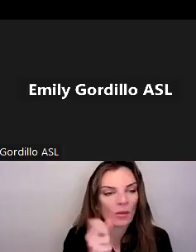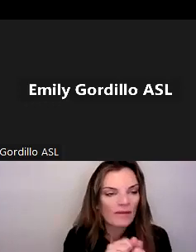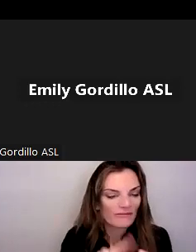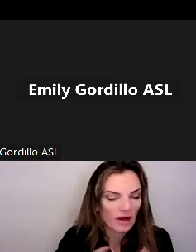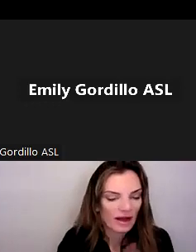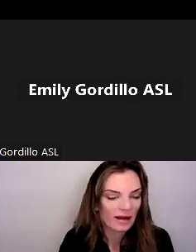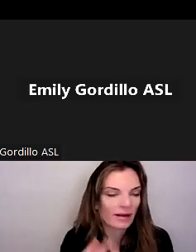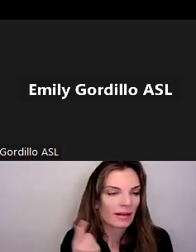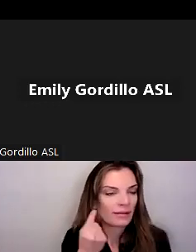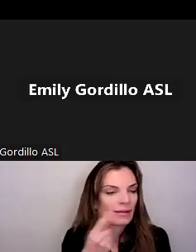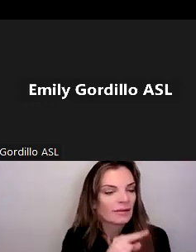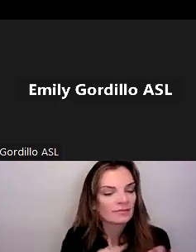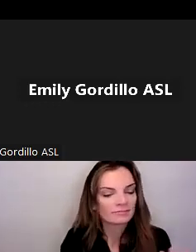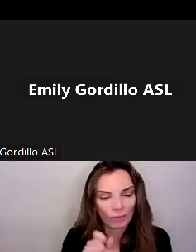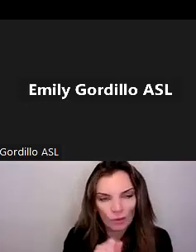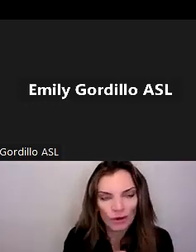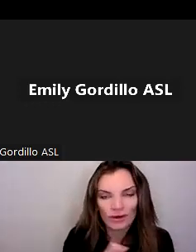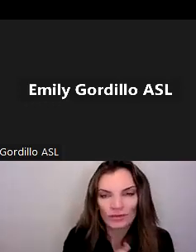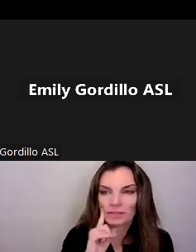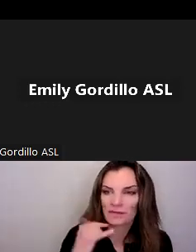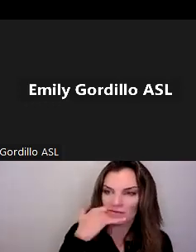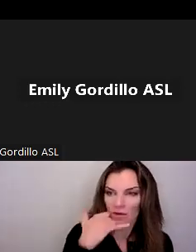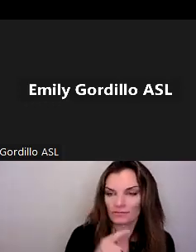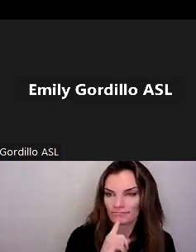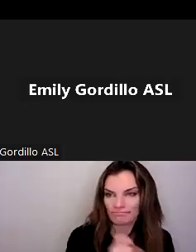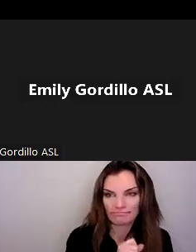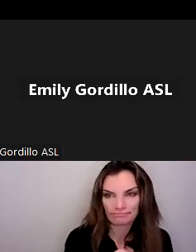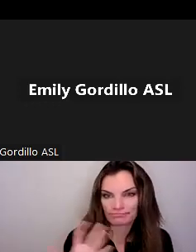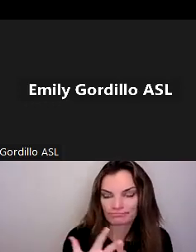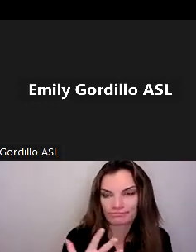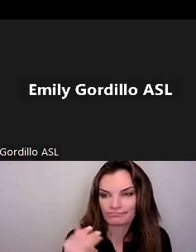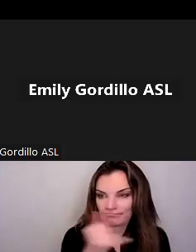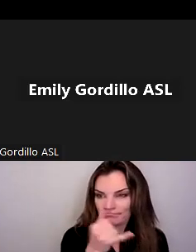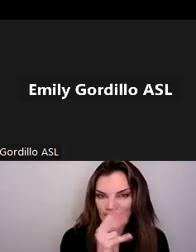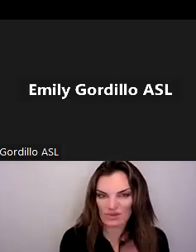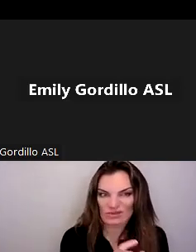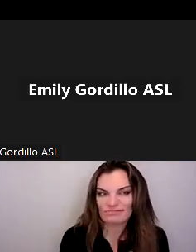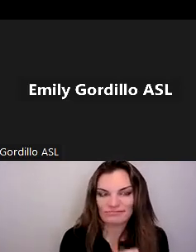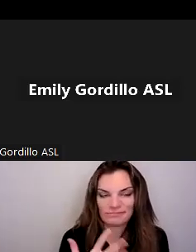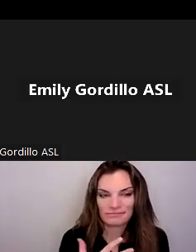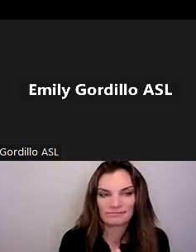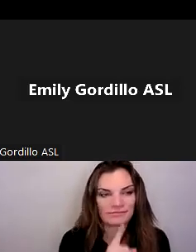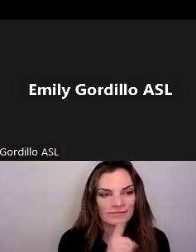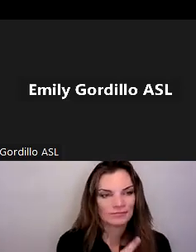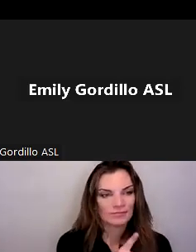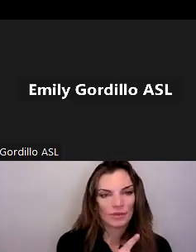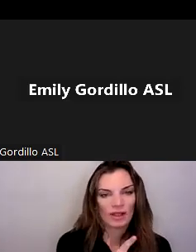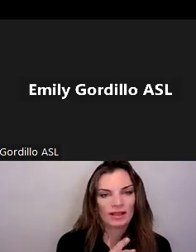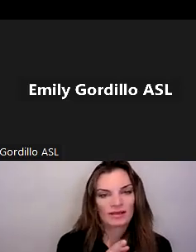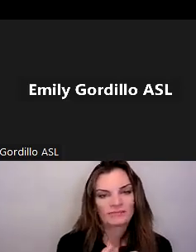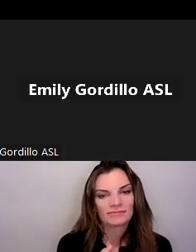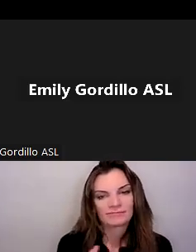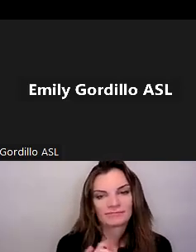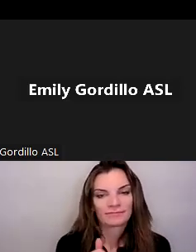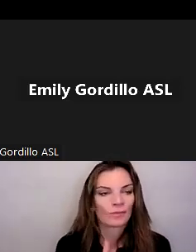them when you are at work, wear them when you're on the phone. It is extremely challenging. So it is kind of a misnomer when we use something